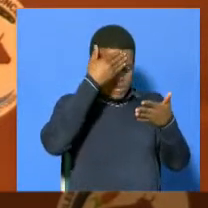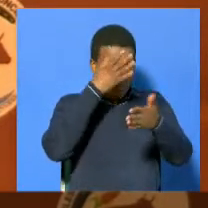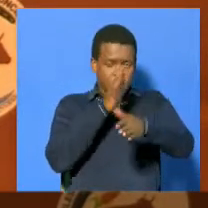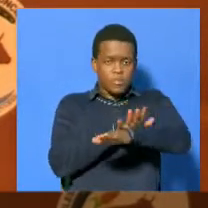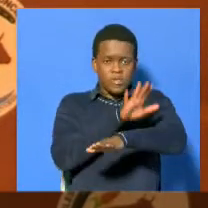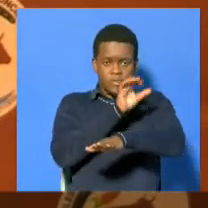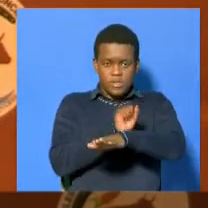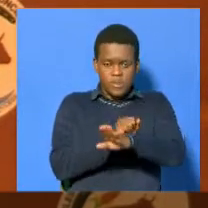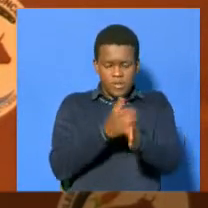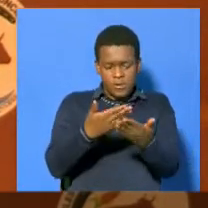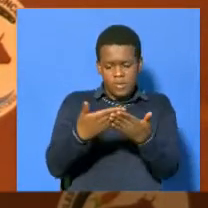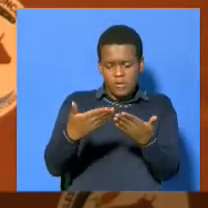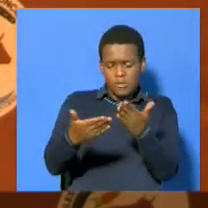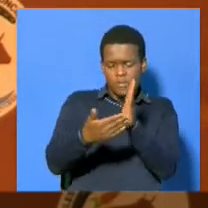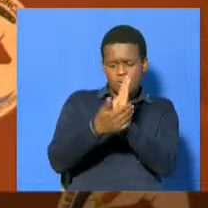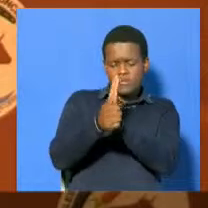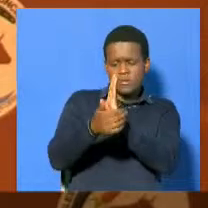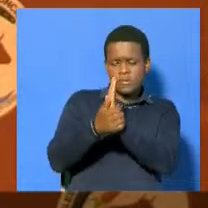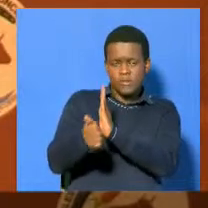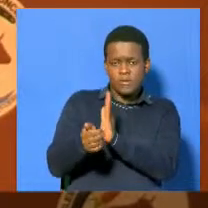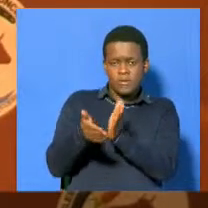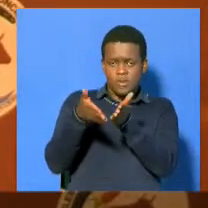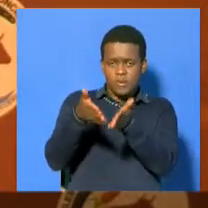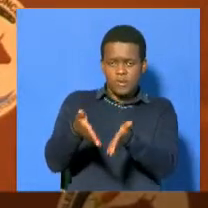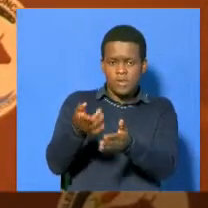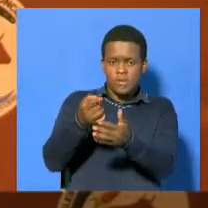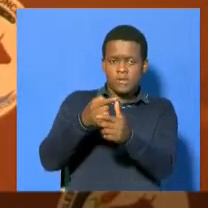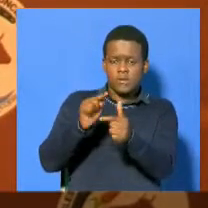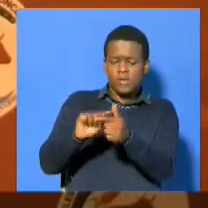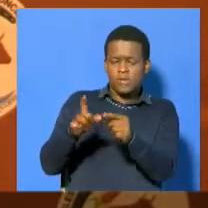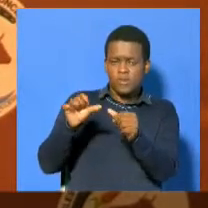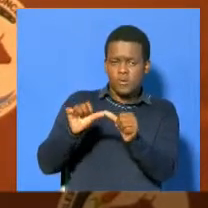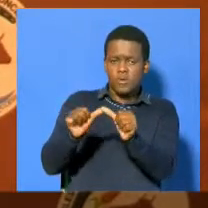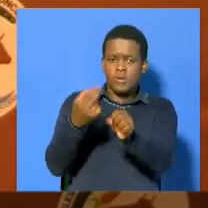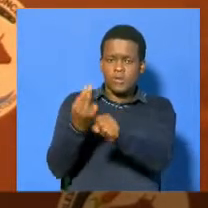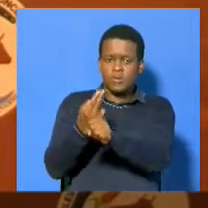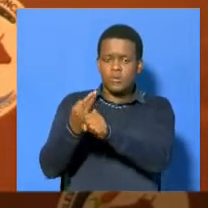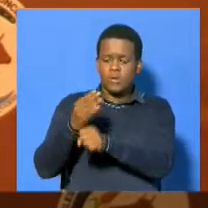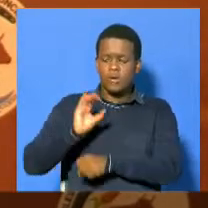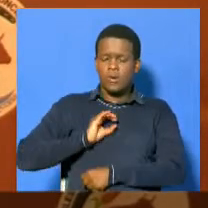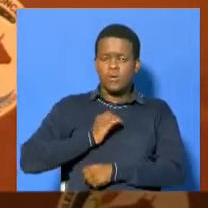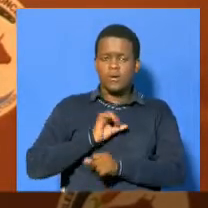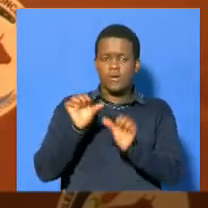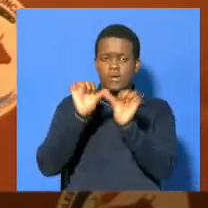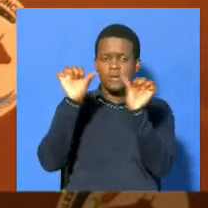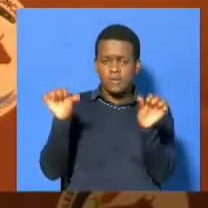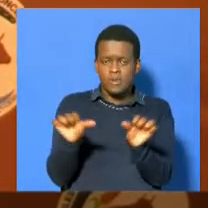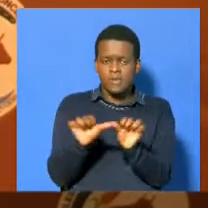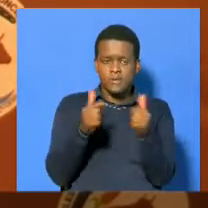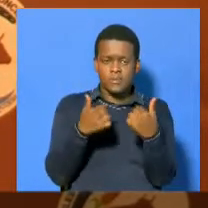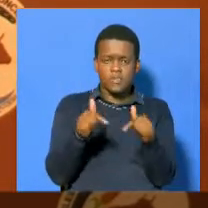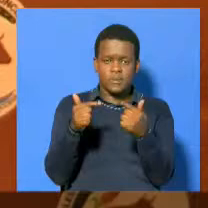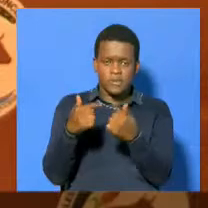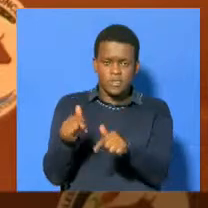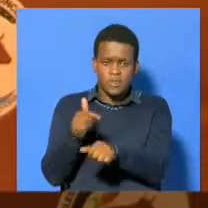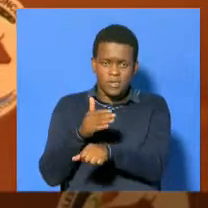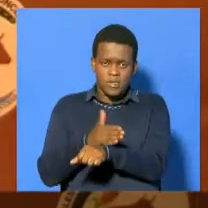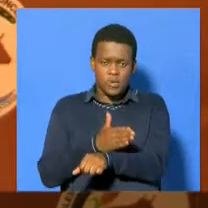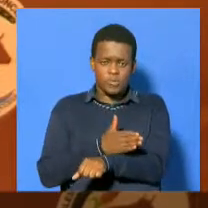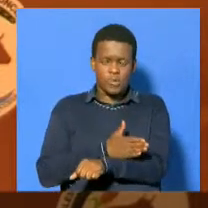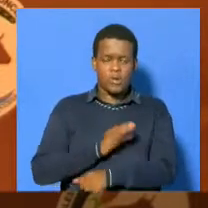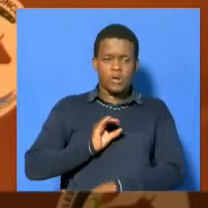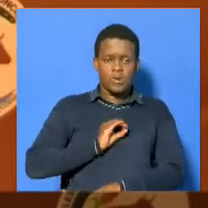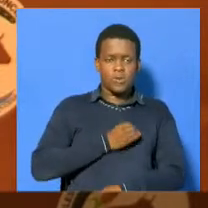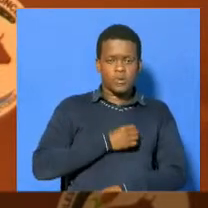empowerment activities tsa ka kwano re leka go di tsenya gone ka kgaolong ya rona re leka go improve gore bona gore ha re leka ka ha ka Transkalahari kana ka ha as